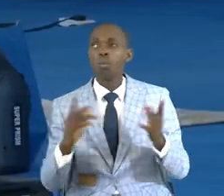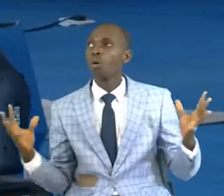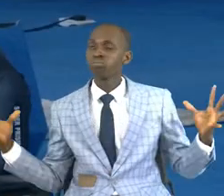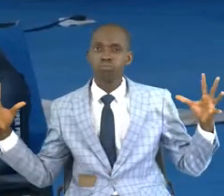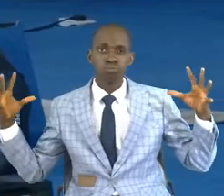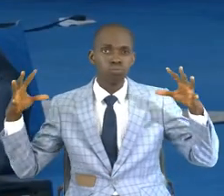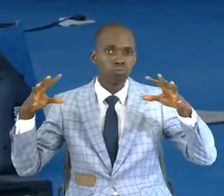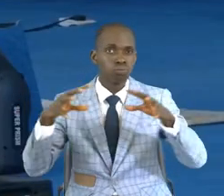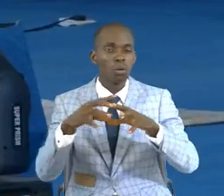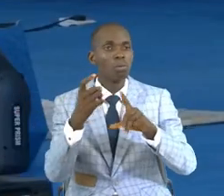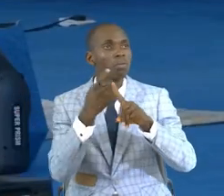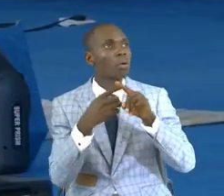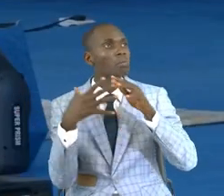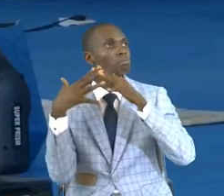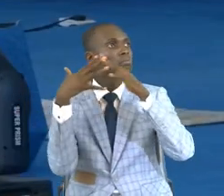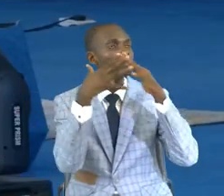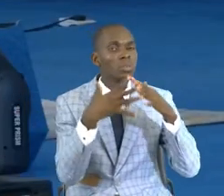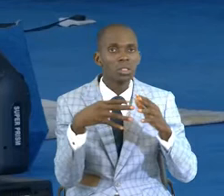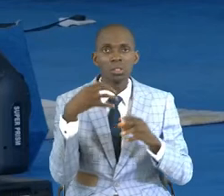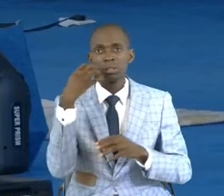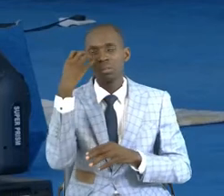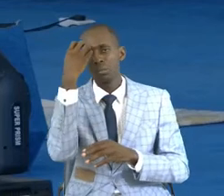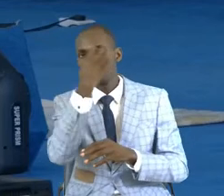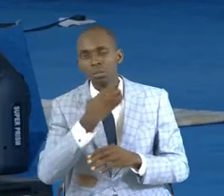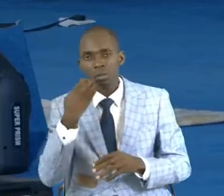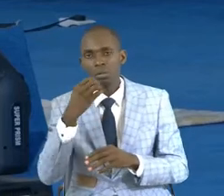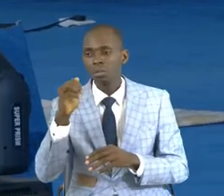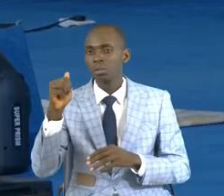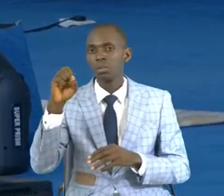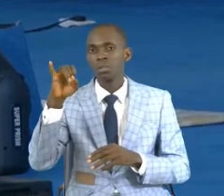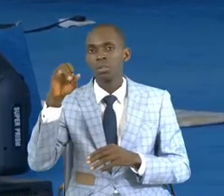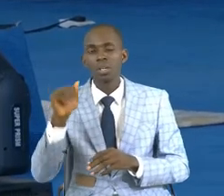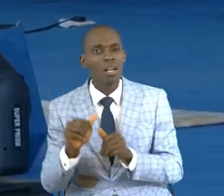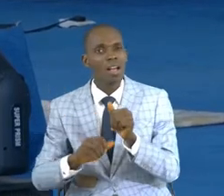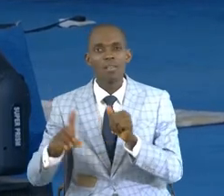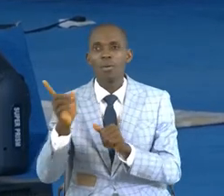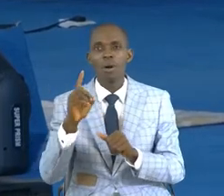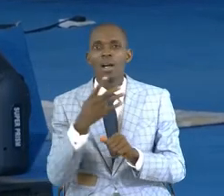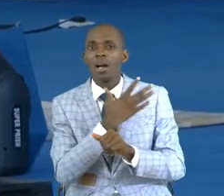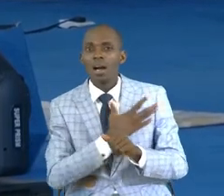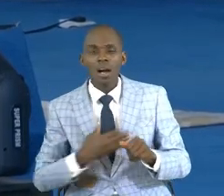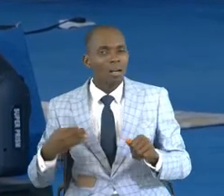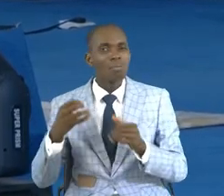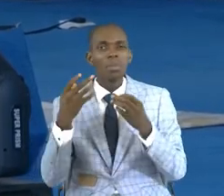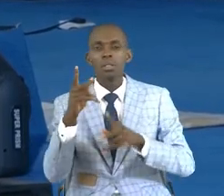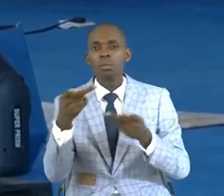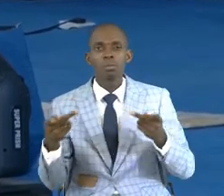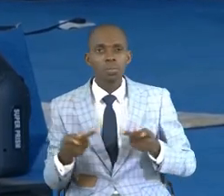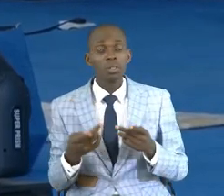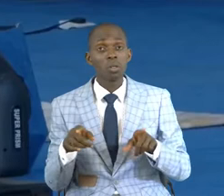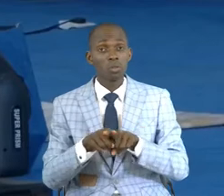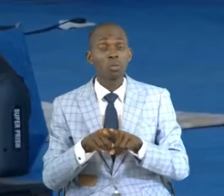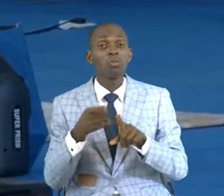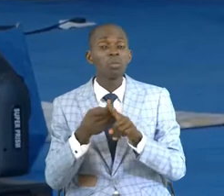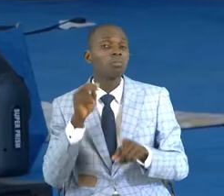America, from Europe, from Asia, from everywhere, and from anywhere they are, from Nigeria here,